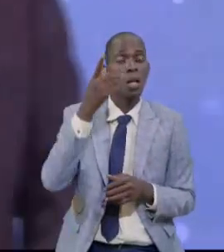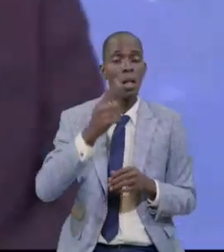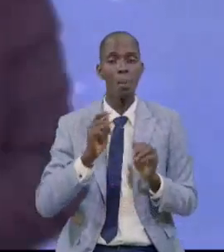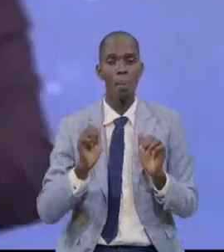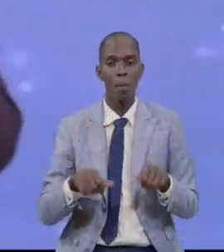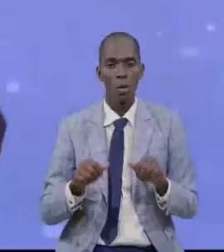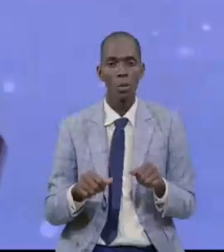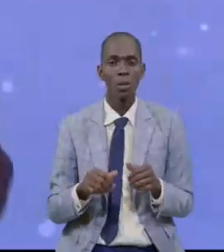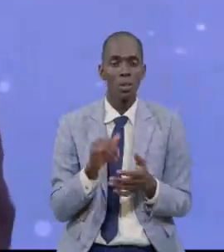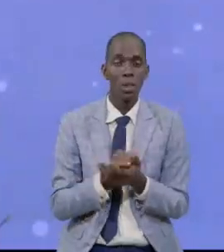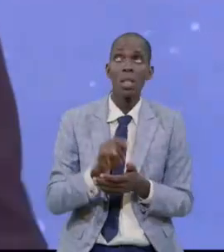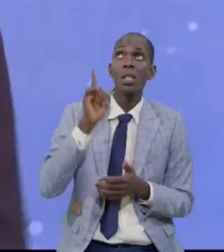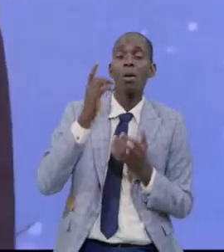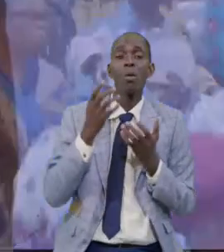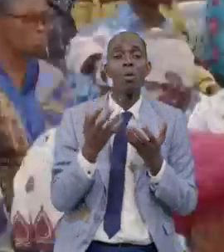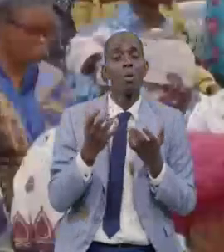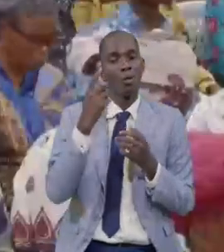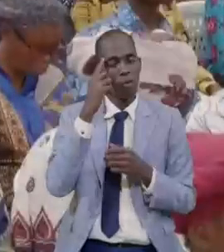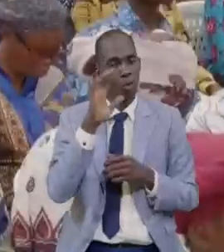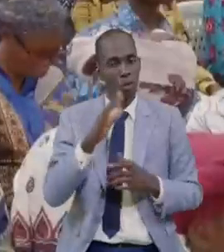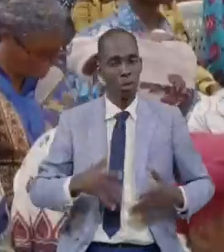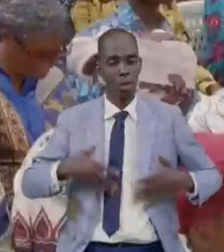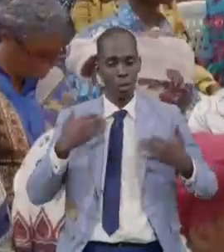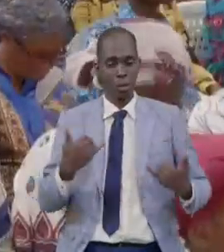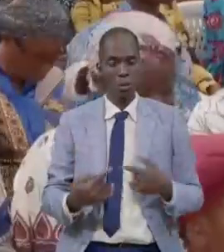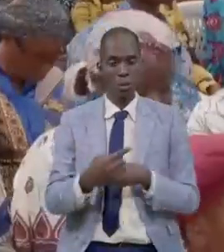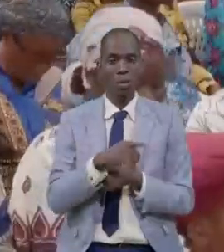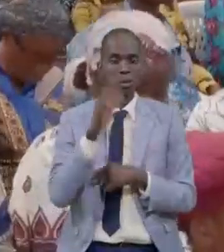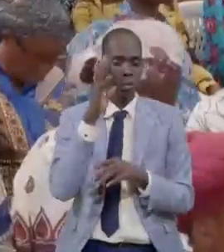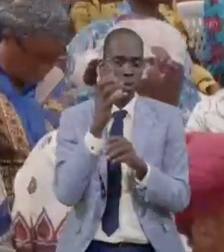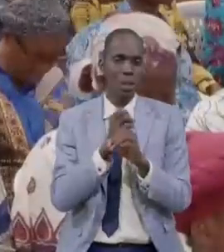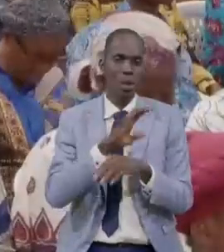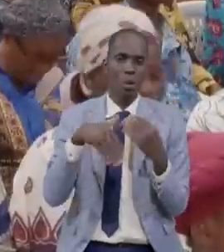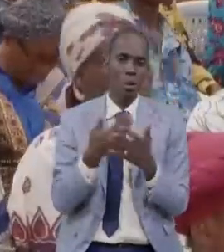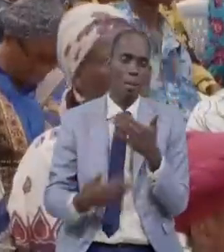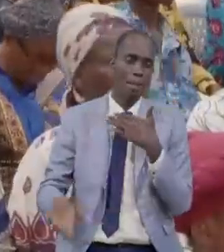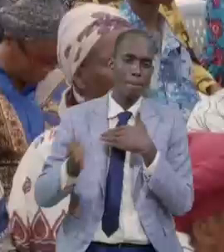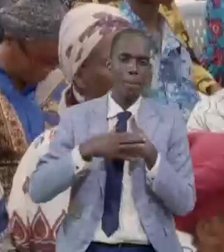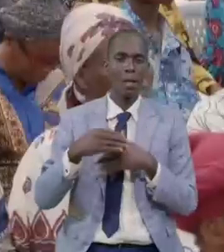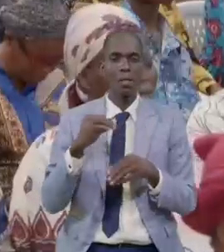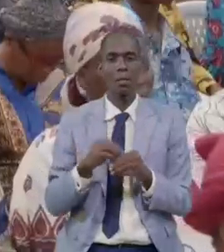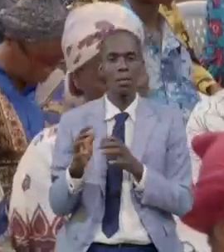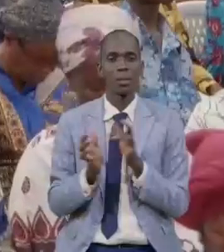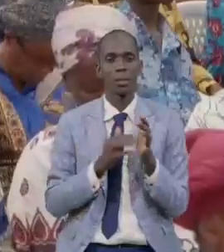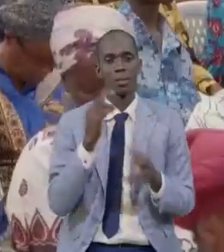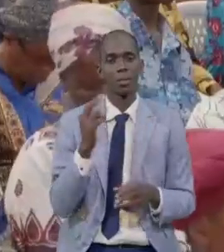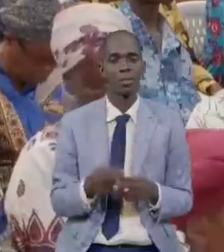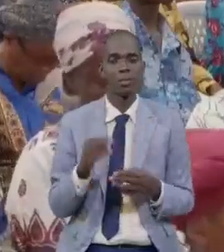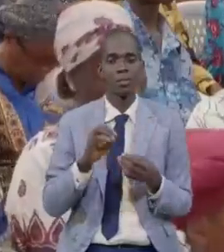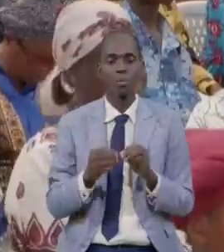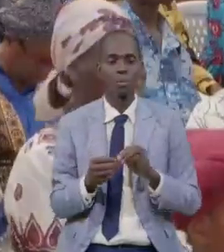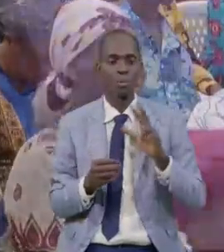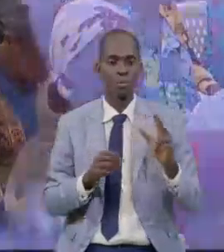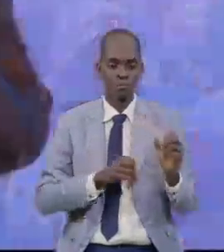life. Today, you will recover them in Jesus' name. Number three, strengthen